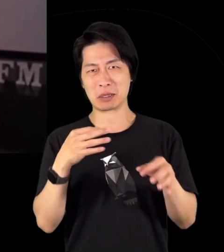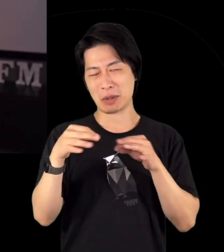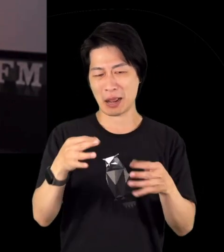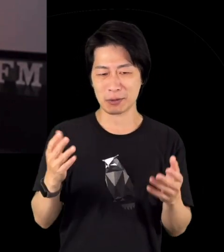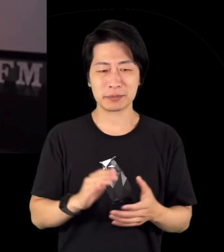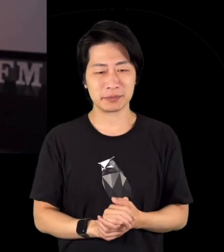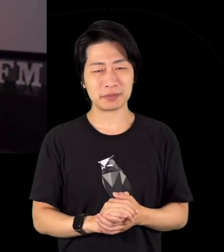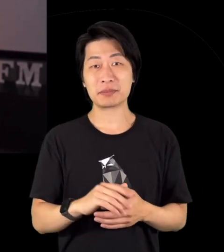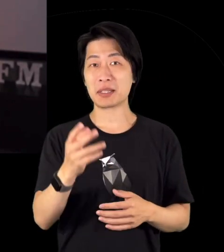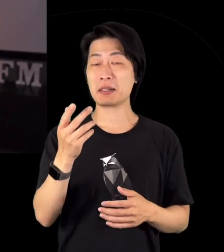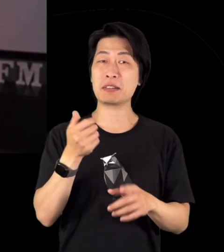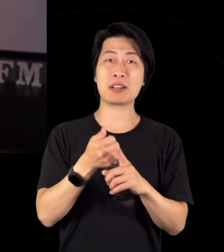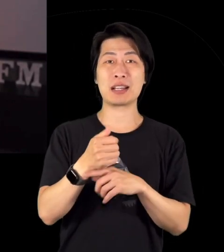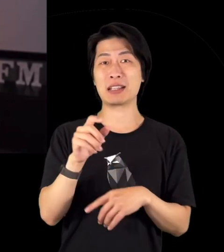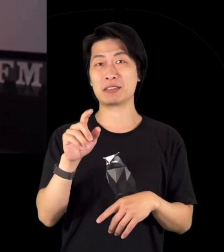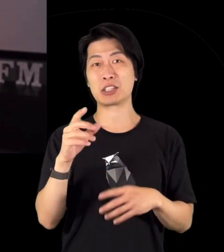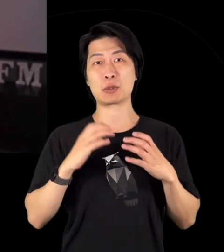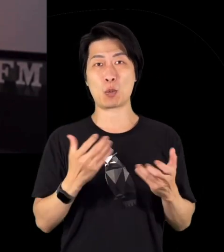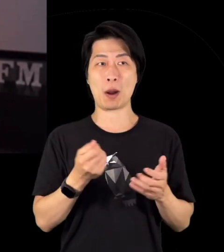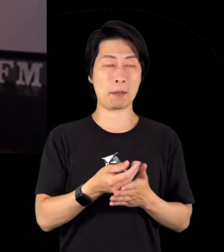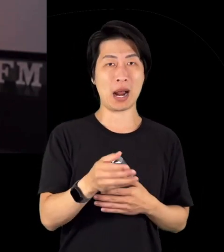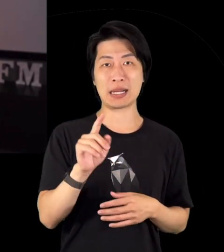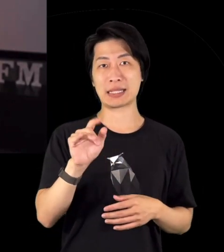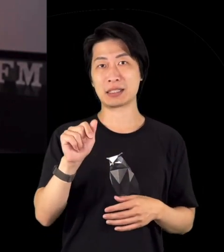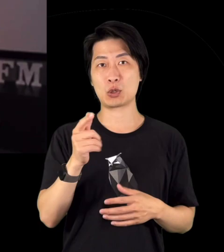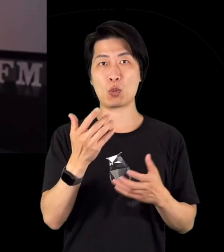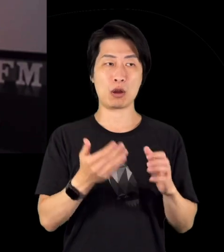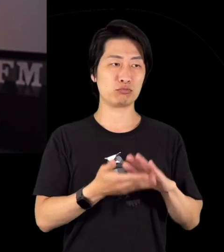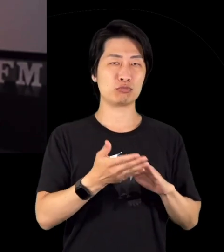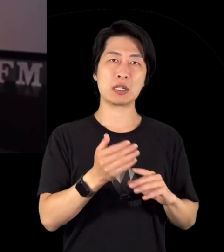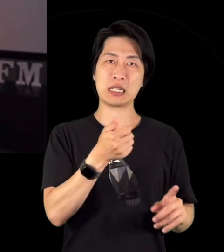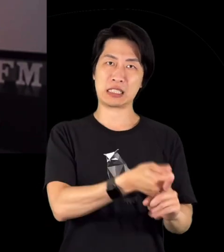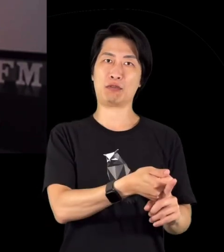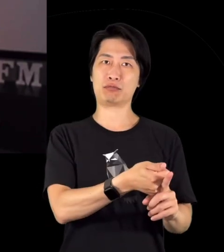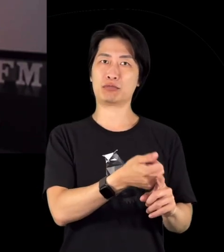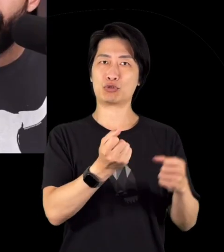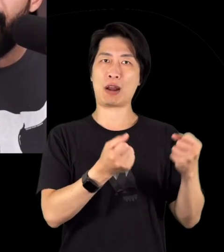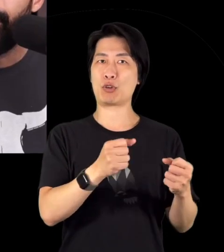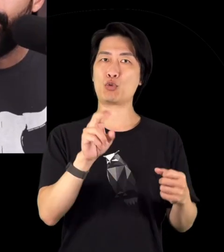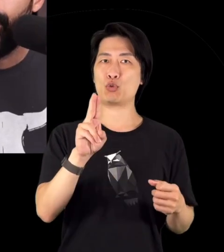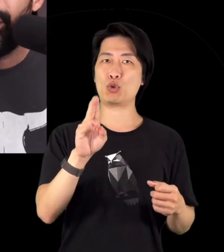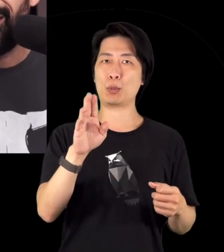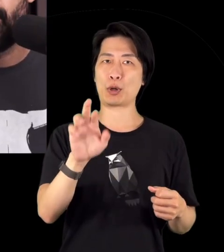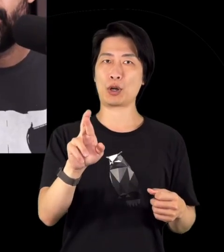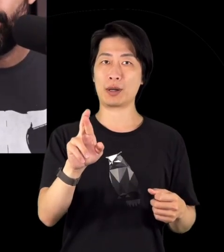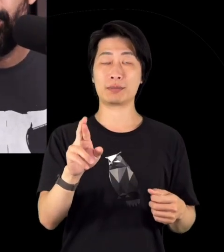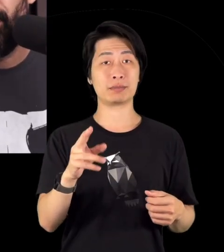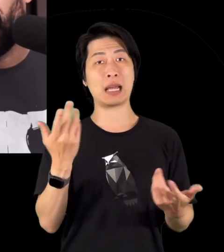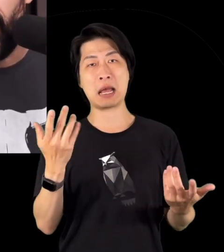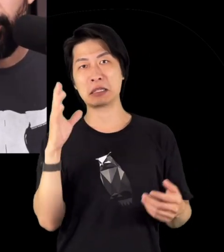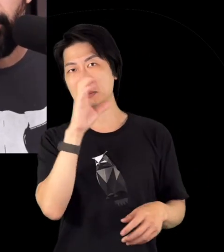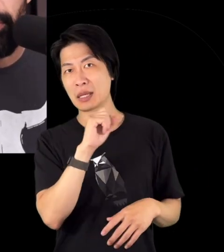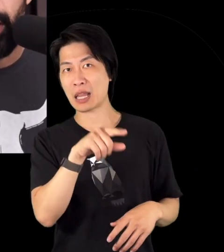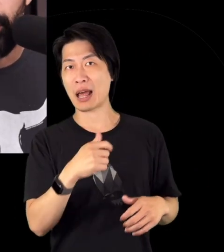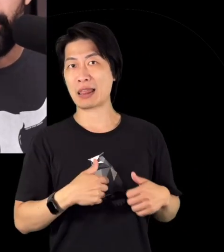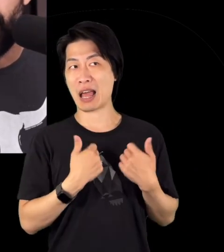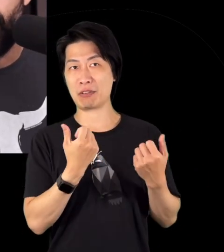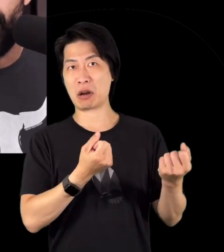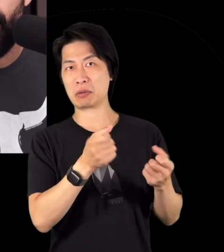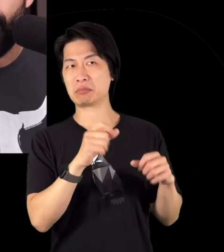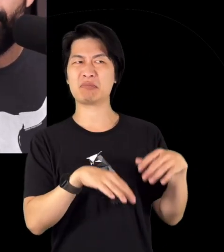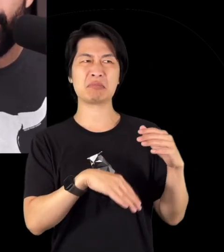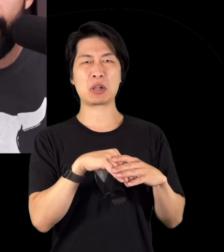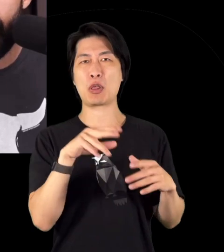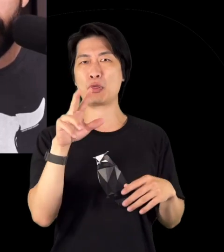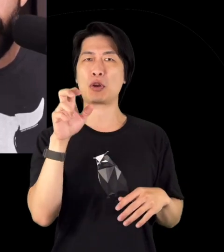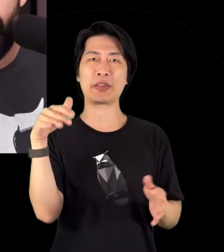customer that's looking to buy a Tesla so that you can run it as a self-driving Uber as an example. That car, let's assume for the life of the vehicle, can go